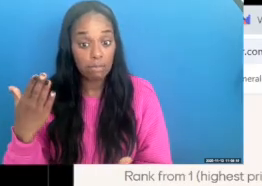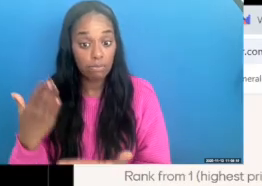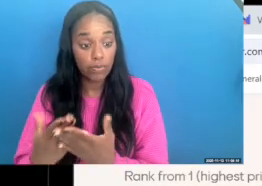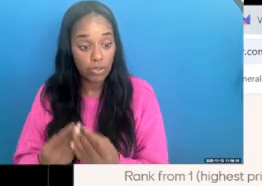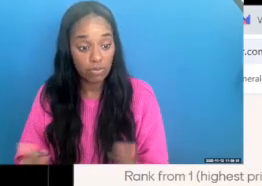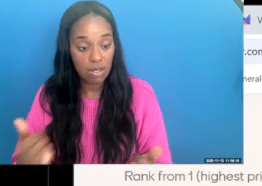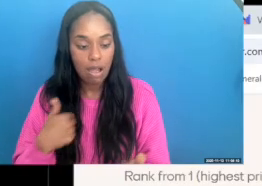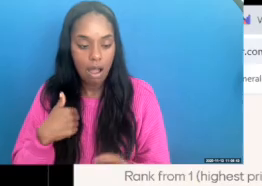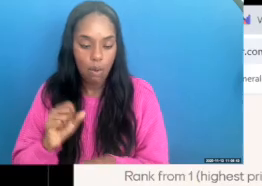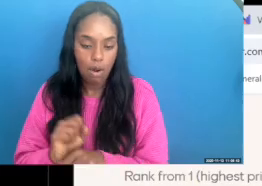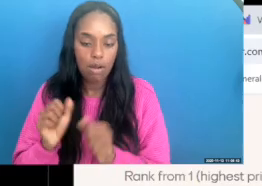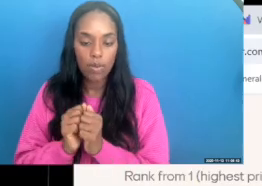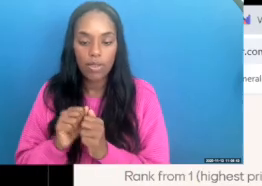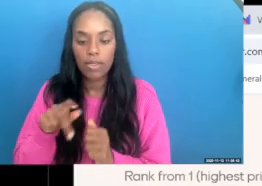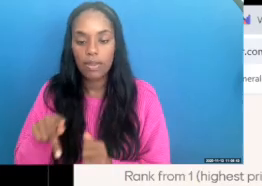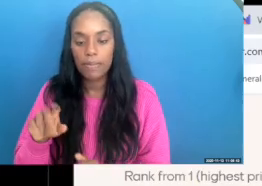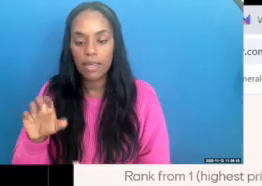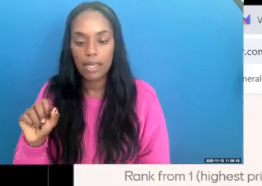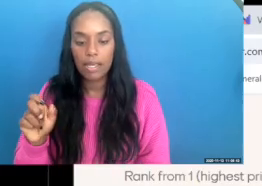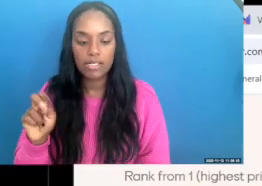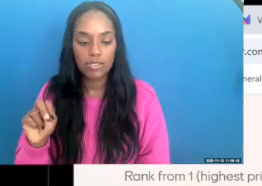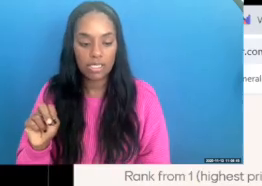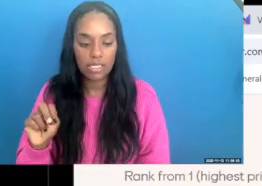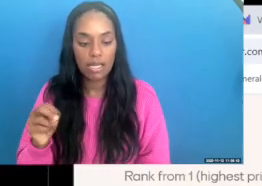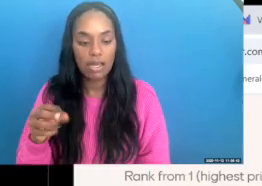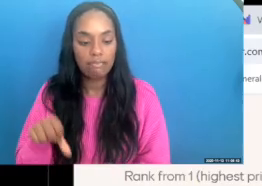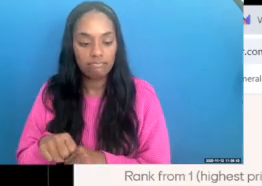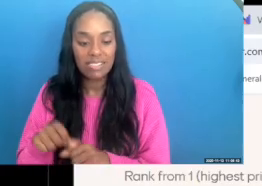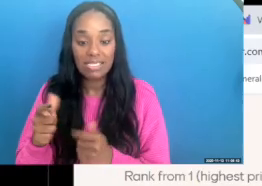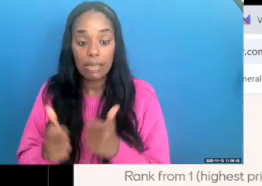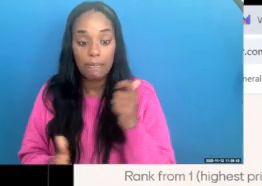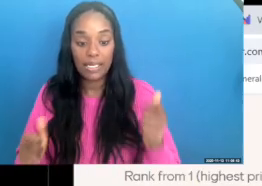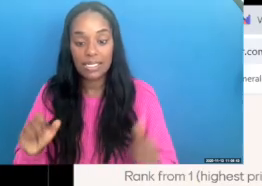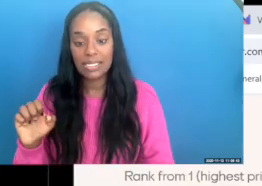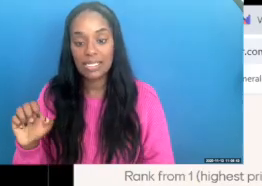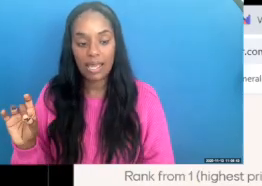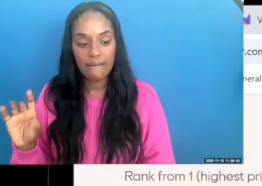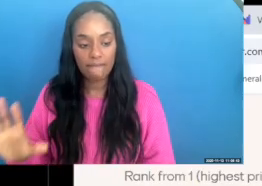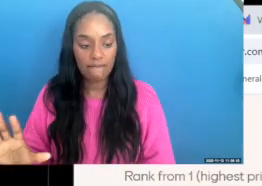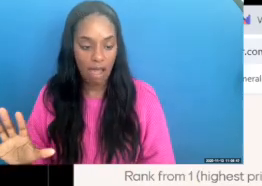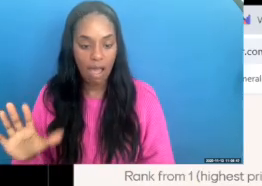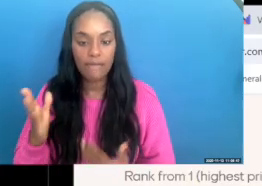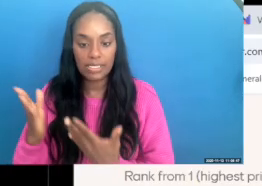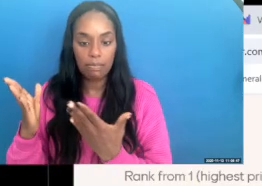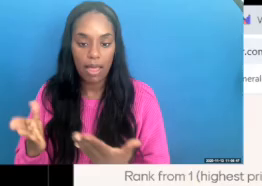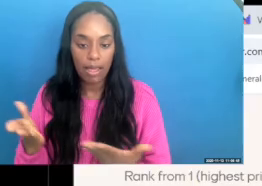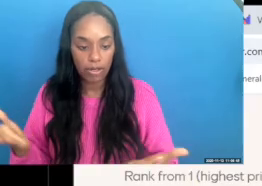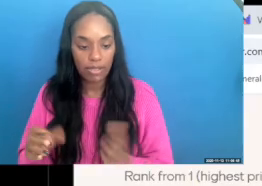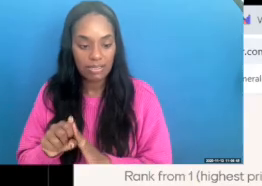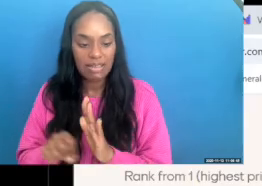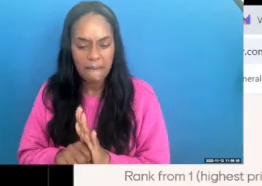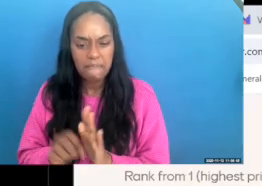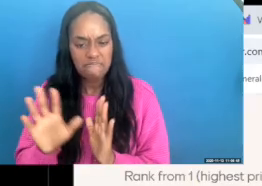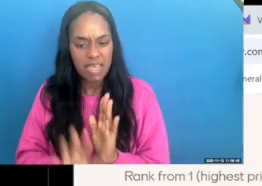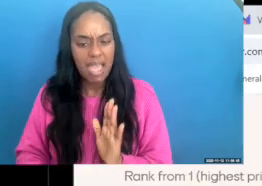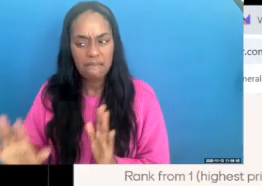E85, which are a proven solution out there. I work with Pearson Fuels, which is the largest E85 supplier in the